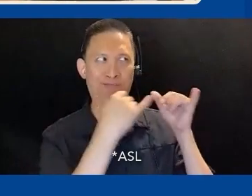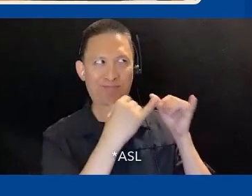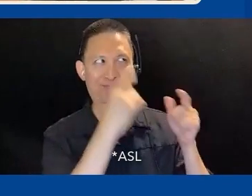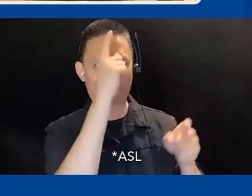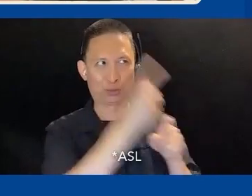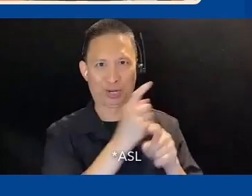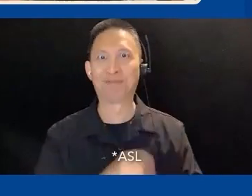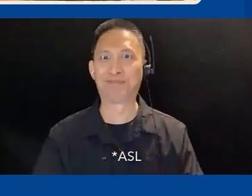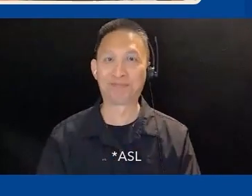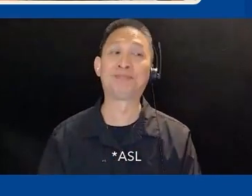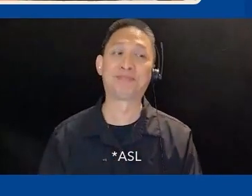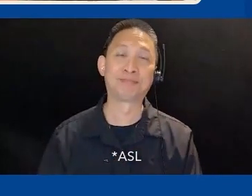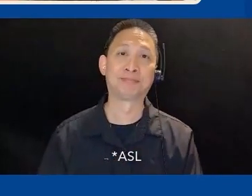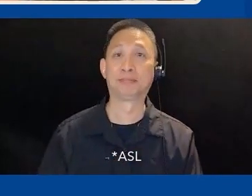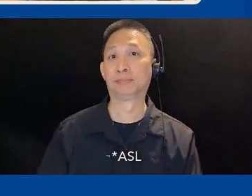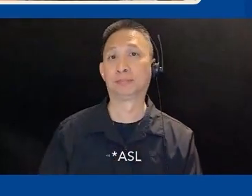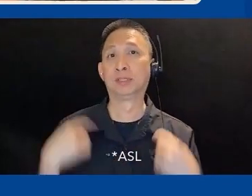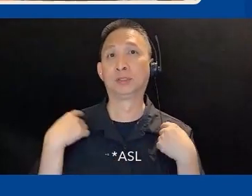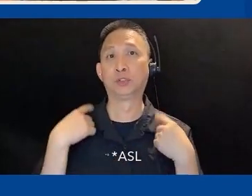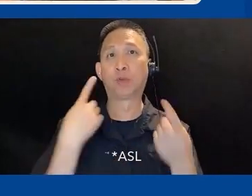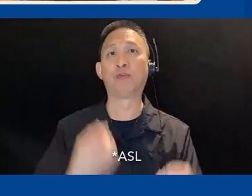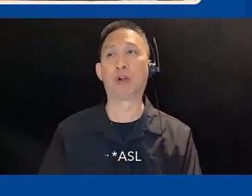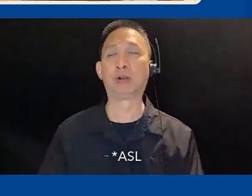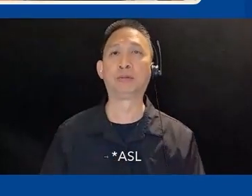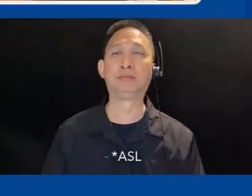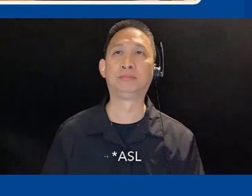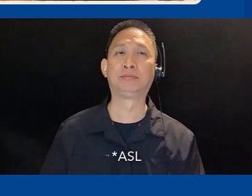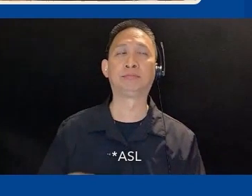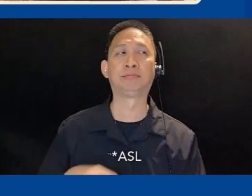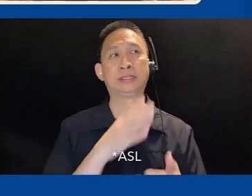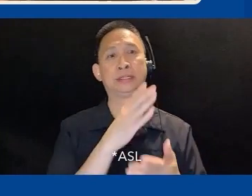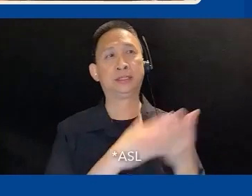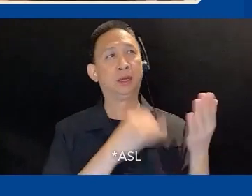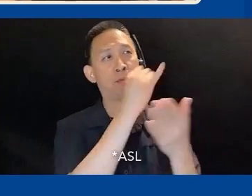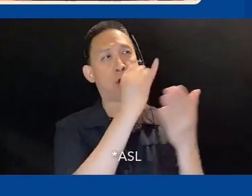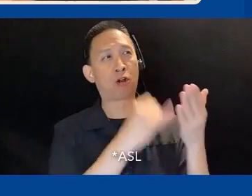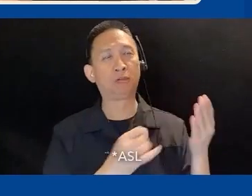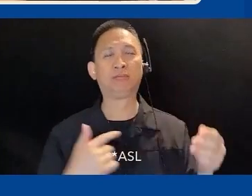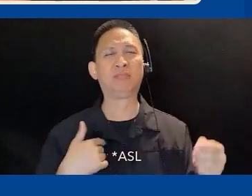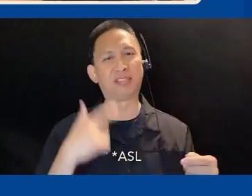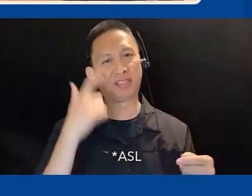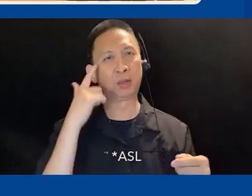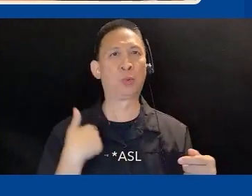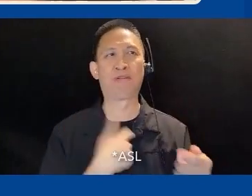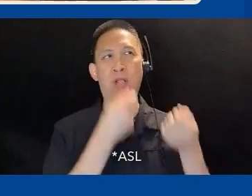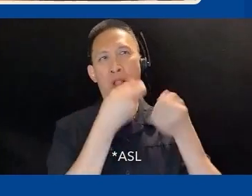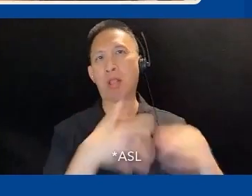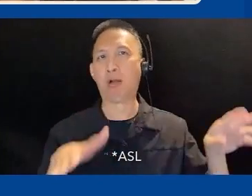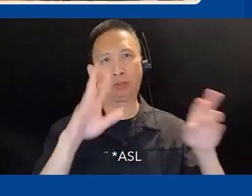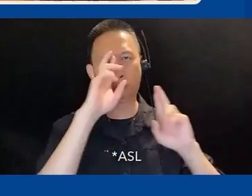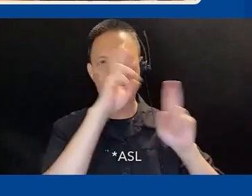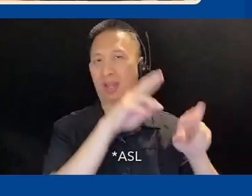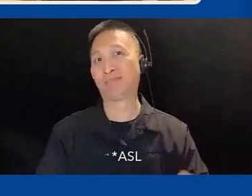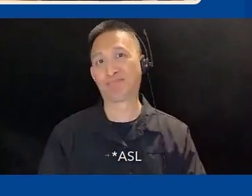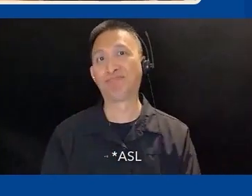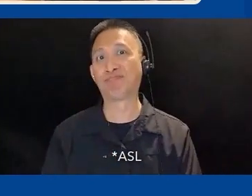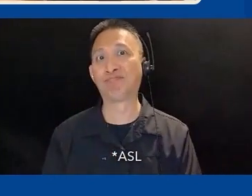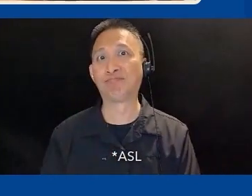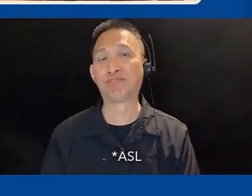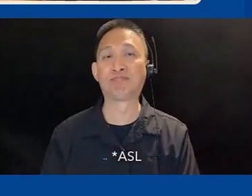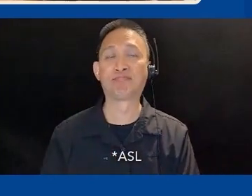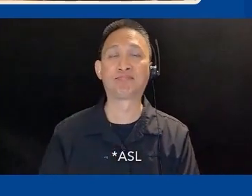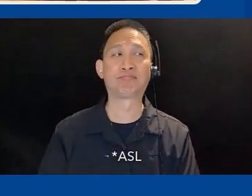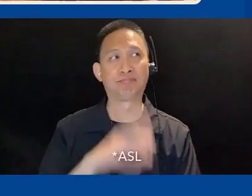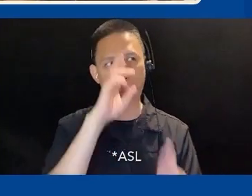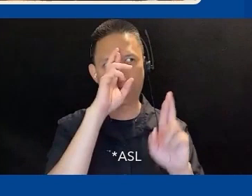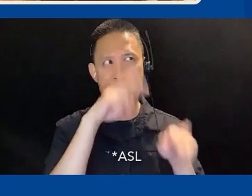I think that we've lost a lot of respect for art in our communities in the region. And I think a lot of it goes back to